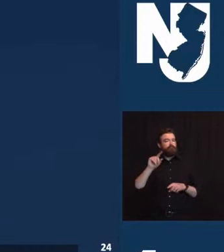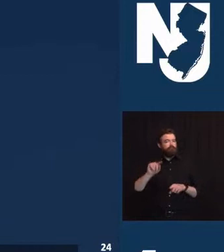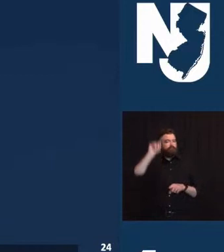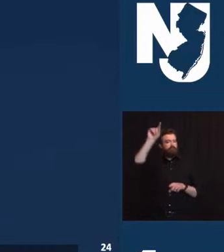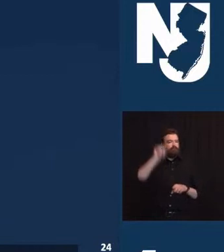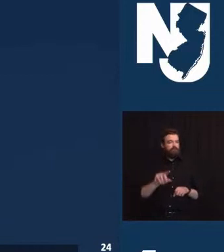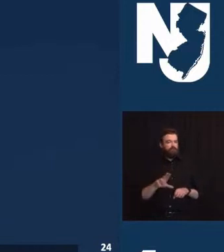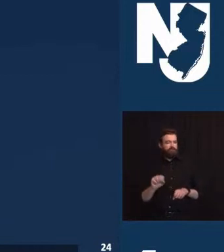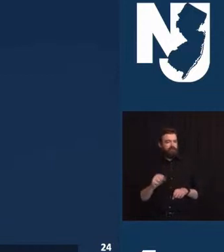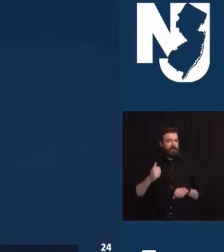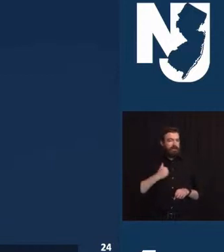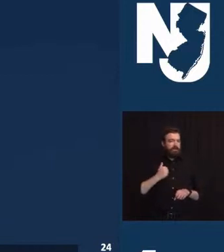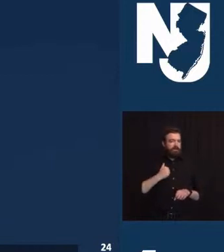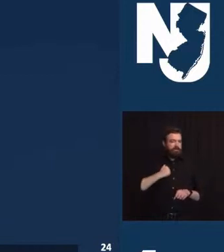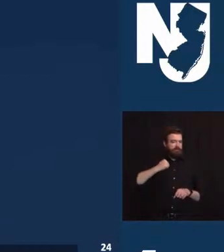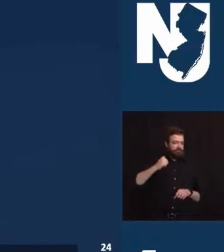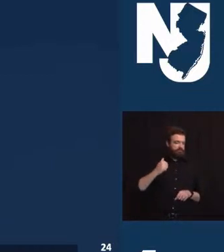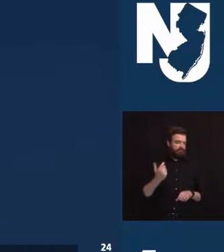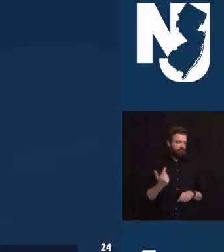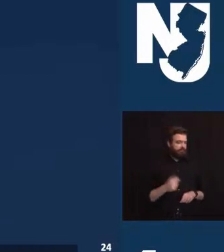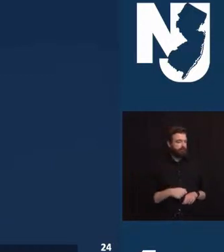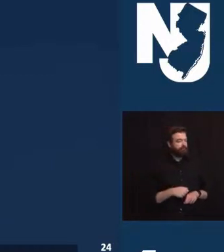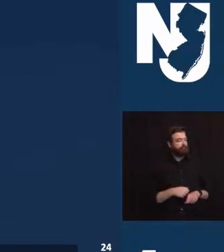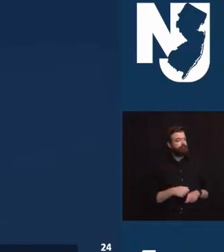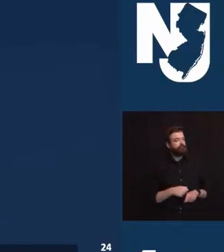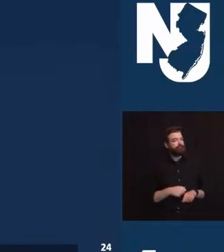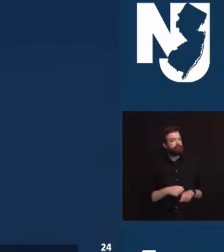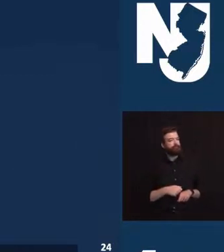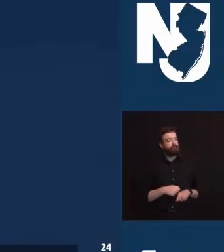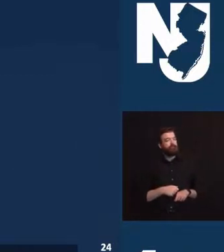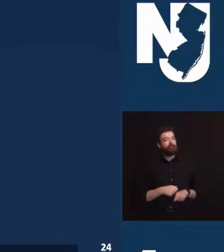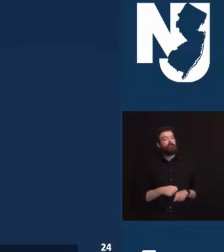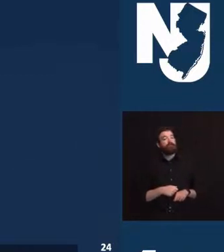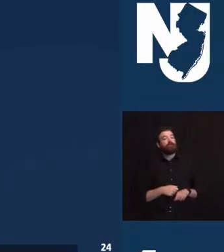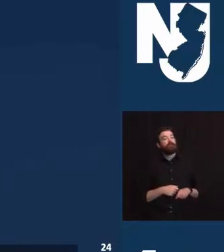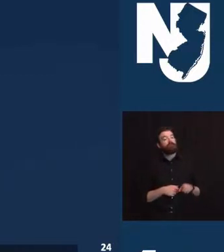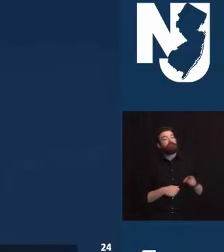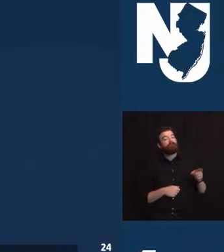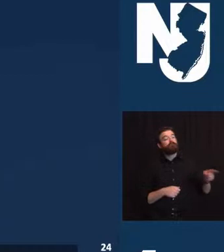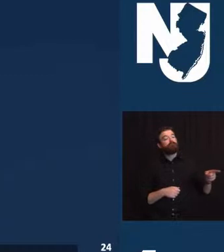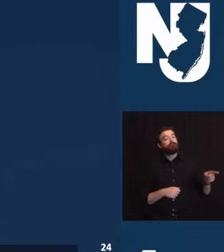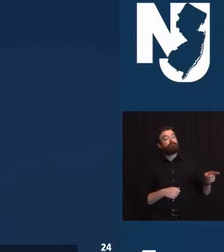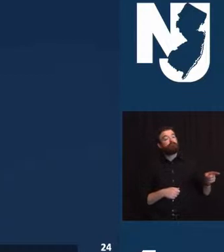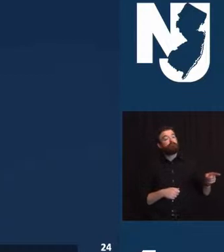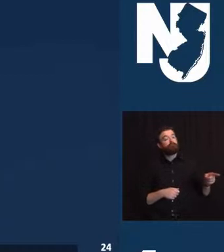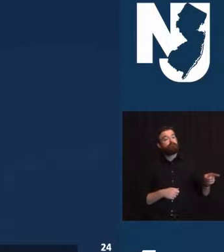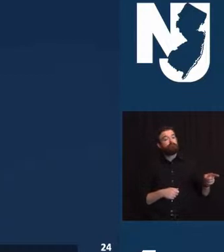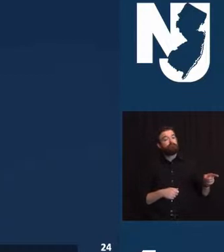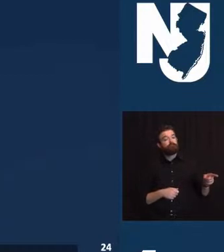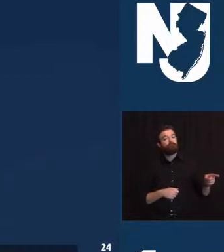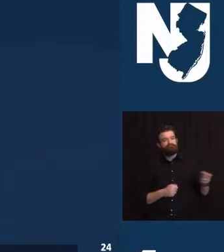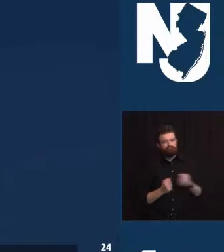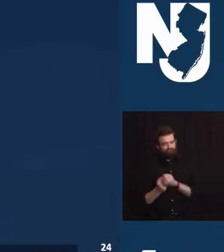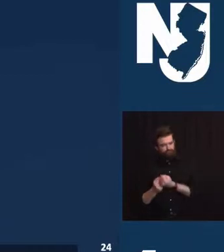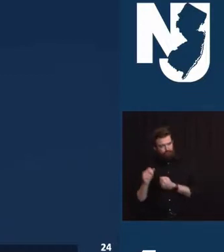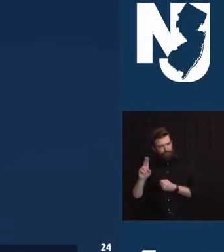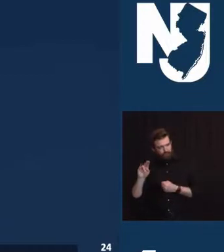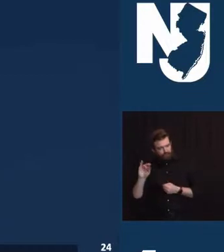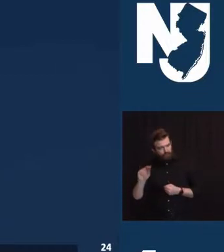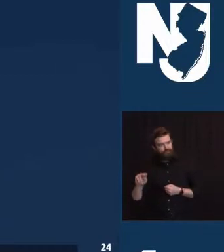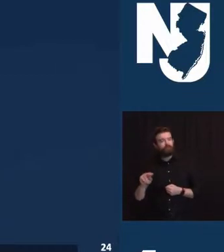in North Jersey. That's a local I know well. While he was committed to his union family, he was even more dedicated to his immediate